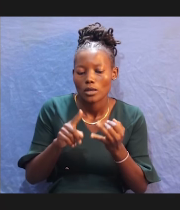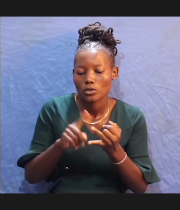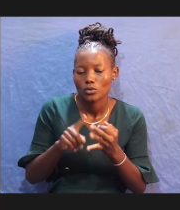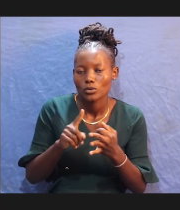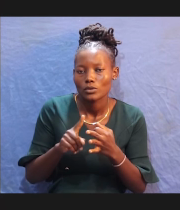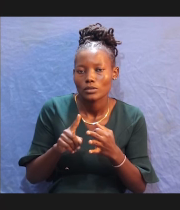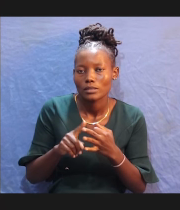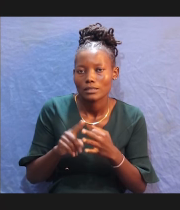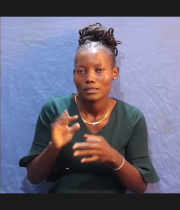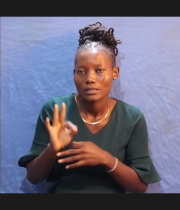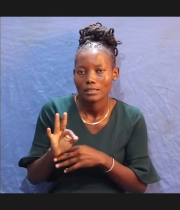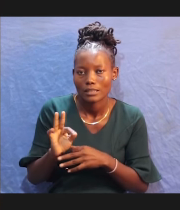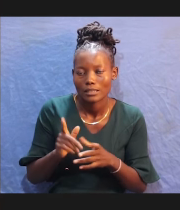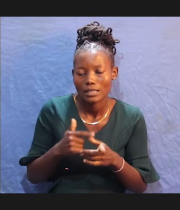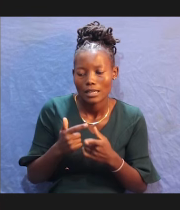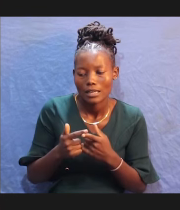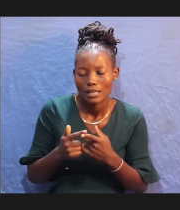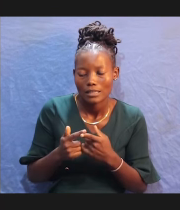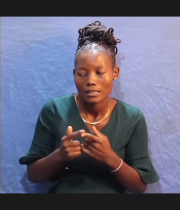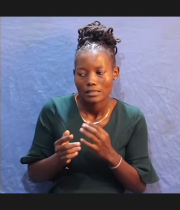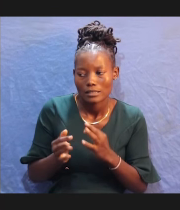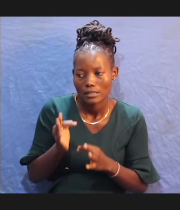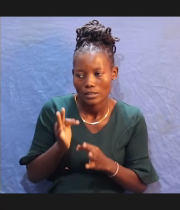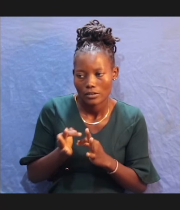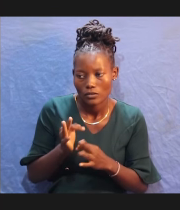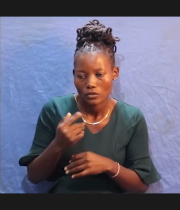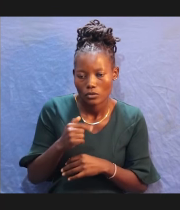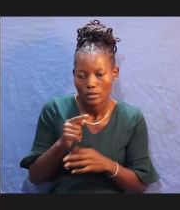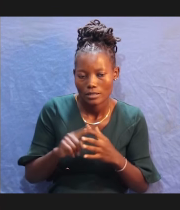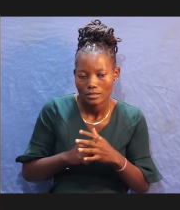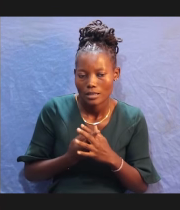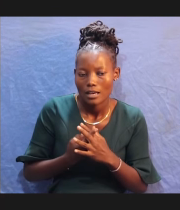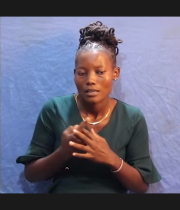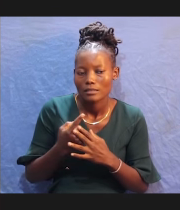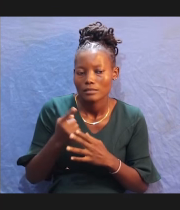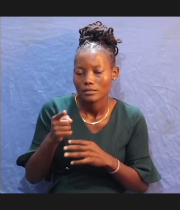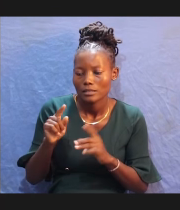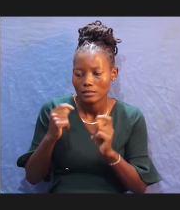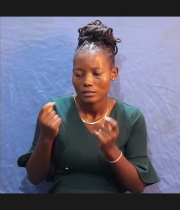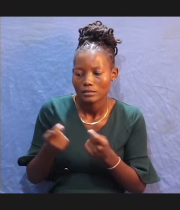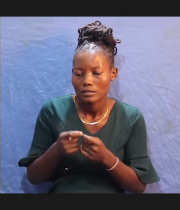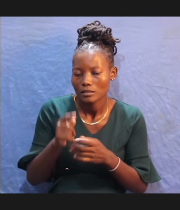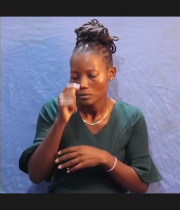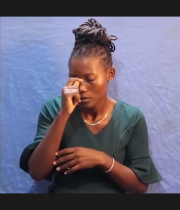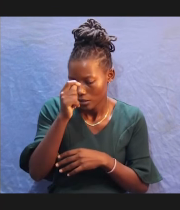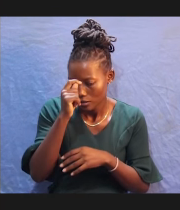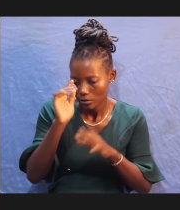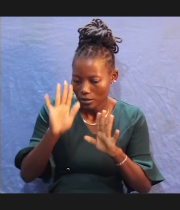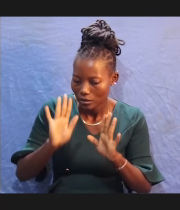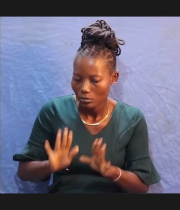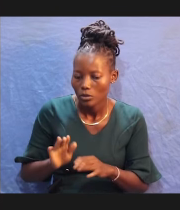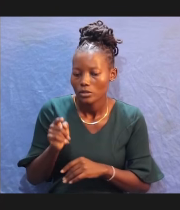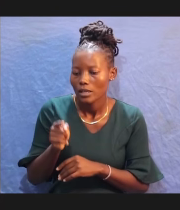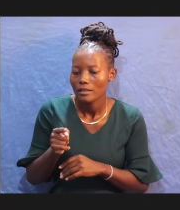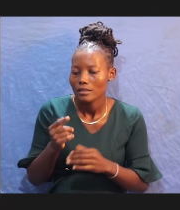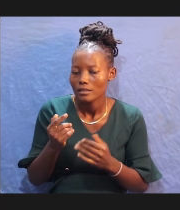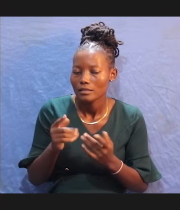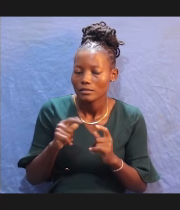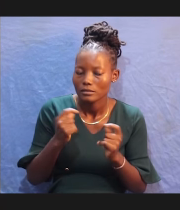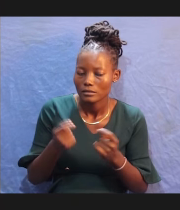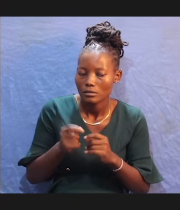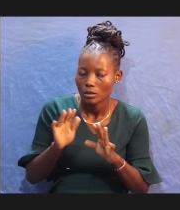talk with the team. Okay, if we said that in this team, it's very important that we respect each other. Okay, in this team, it's very important for us